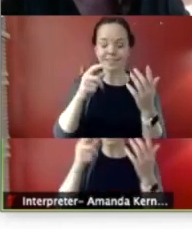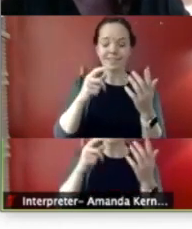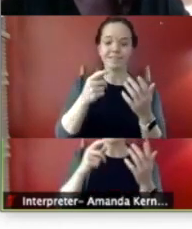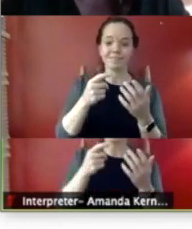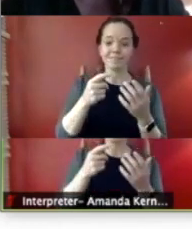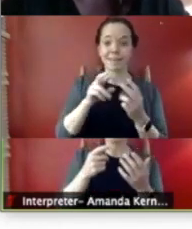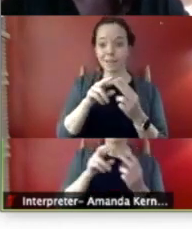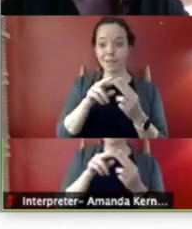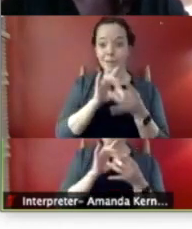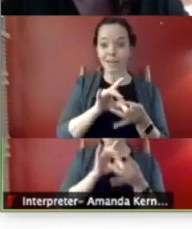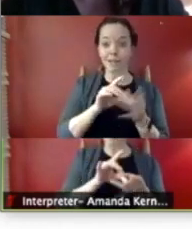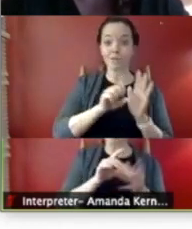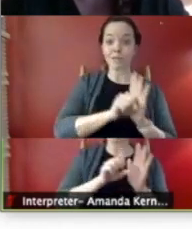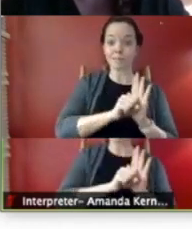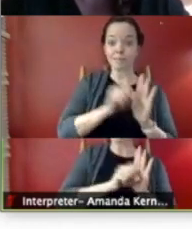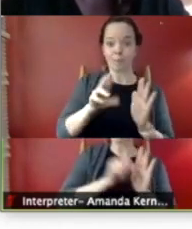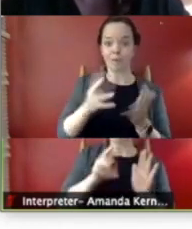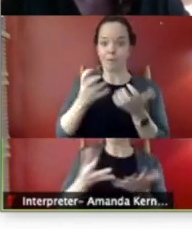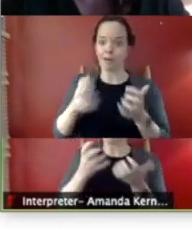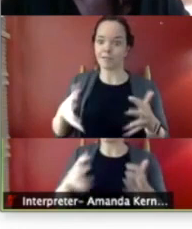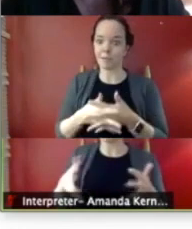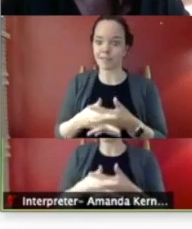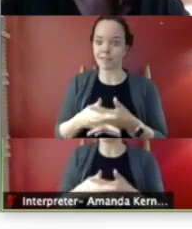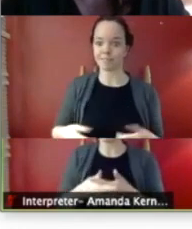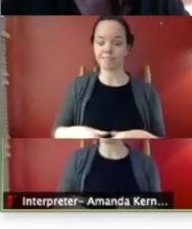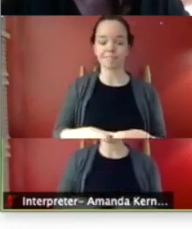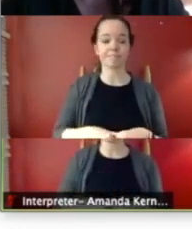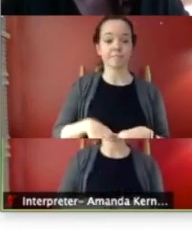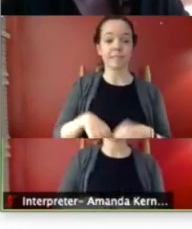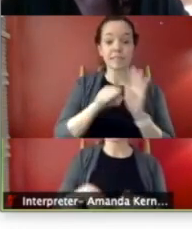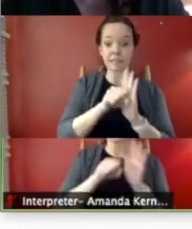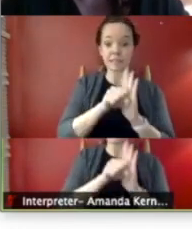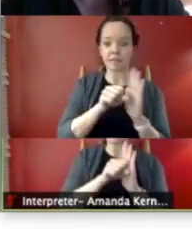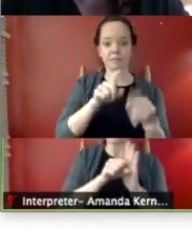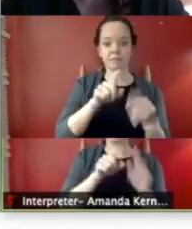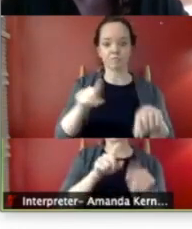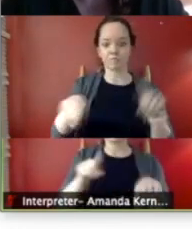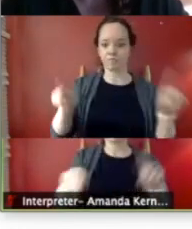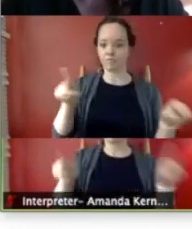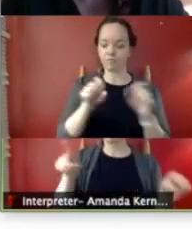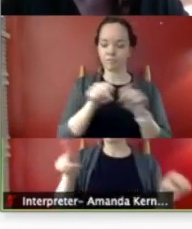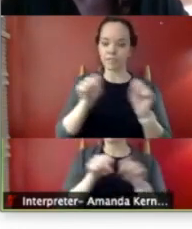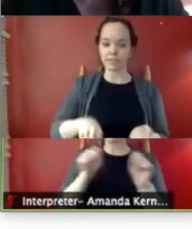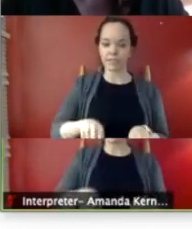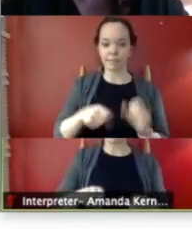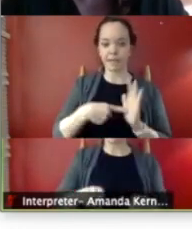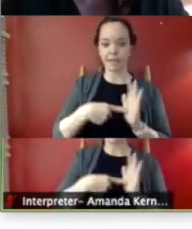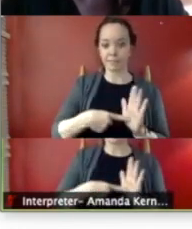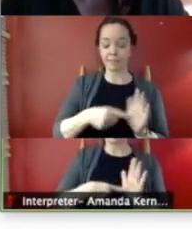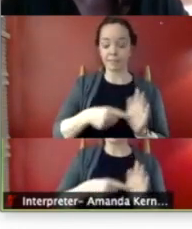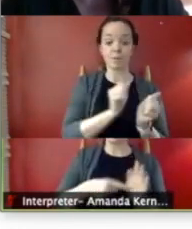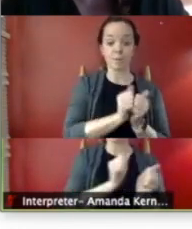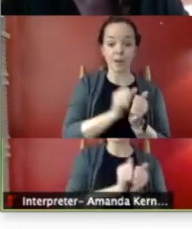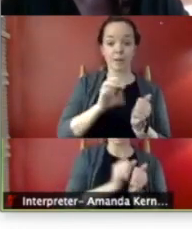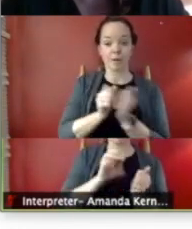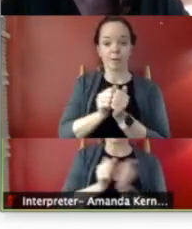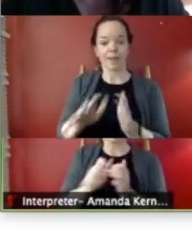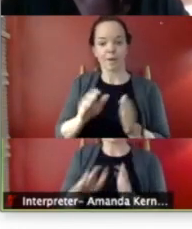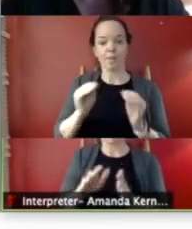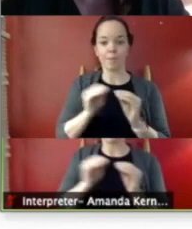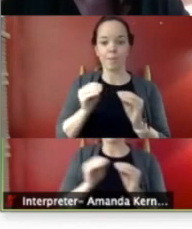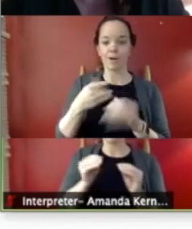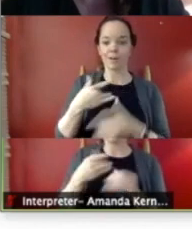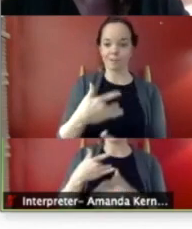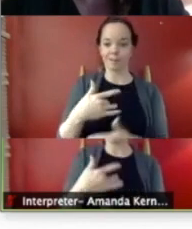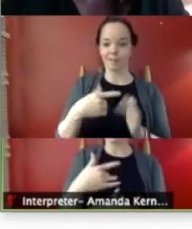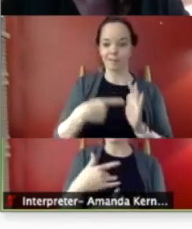order to try to conceive. Symptoms did include a pretty wide range of systemic symptoms, with or without the more typical symptoms that we